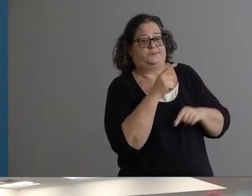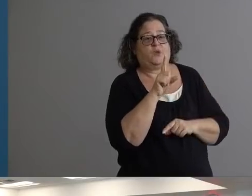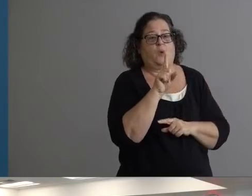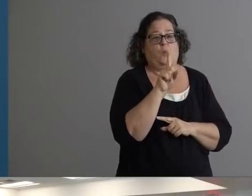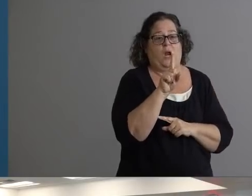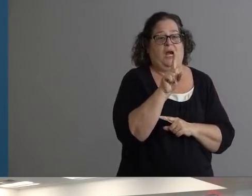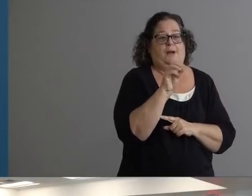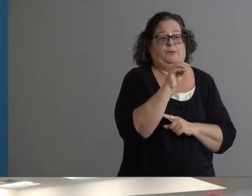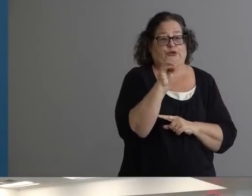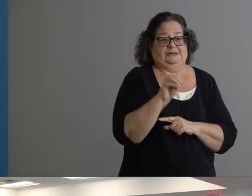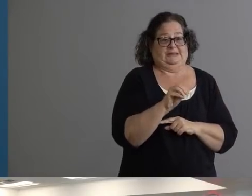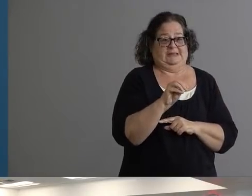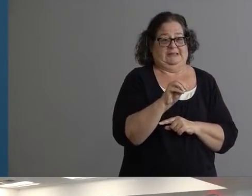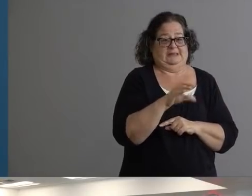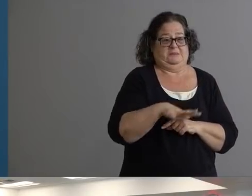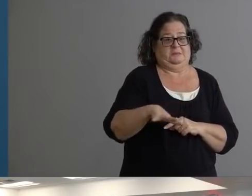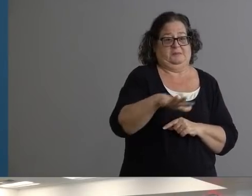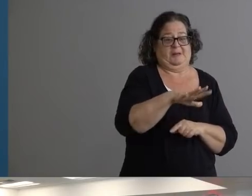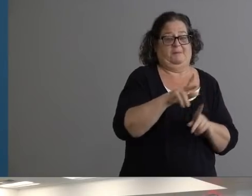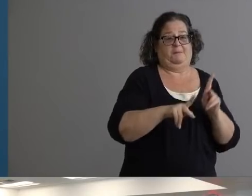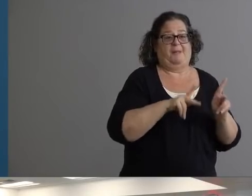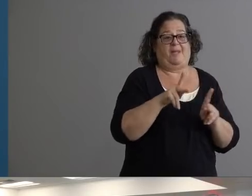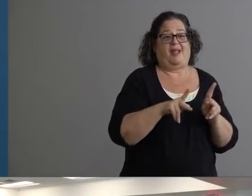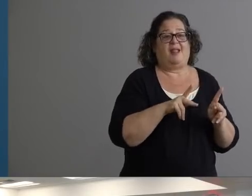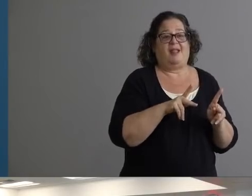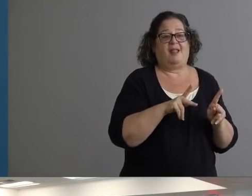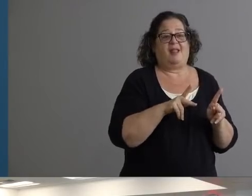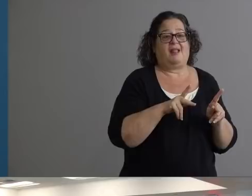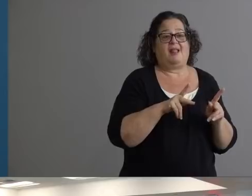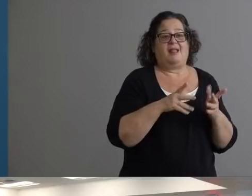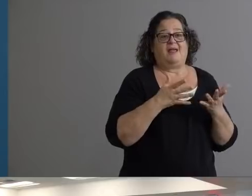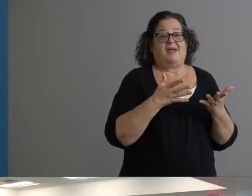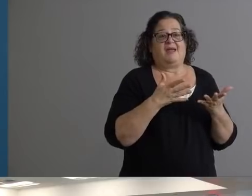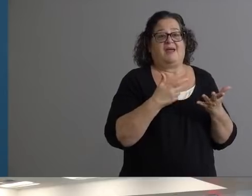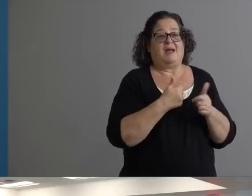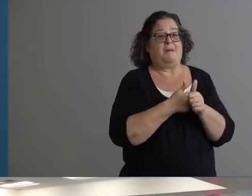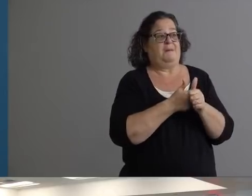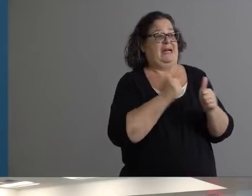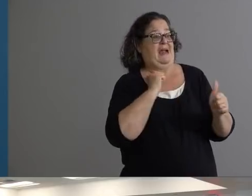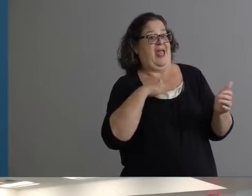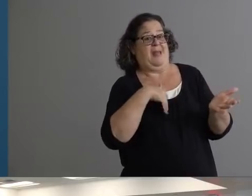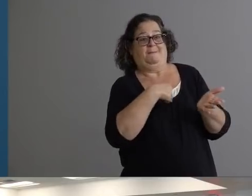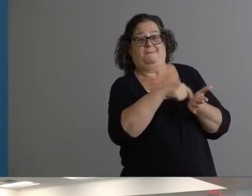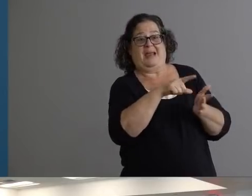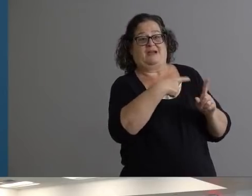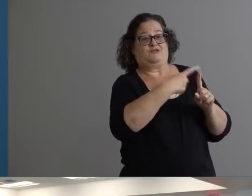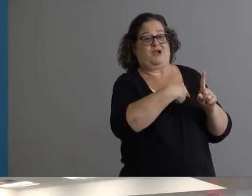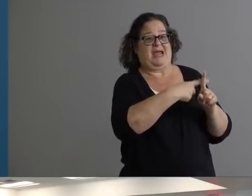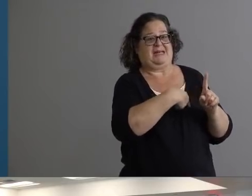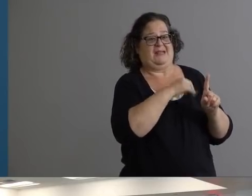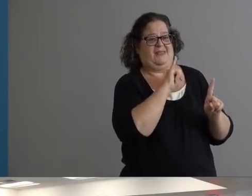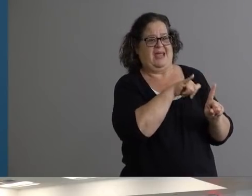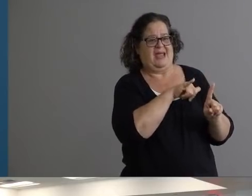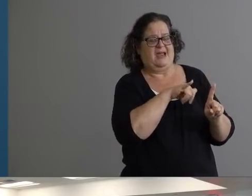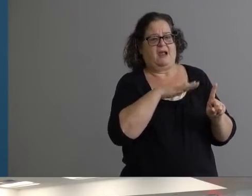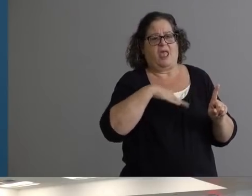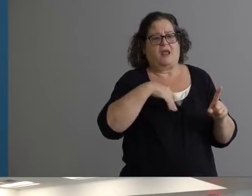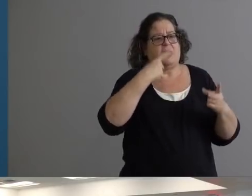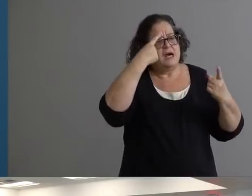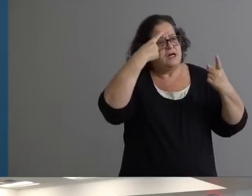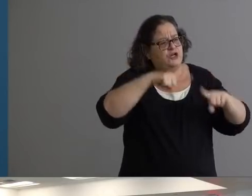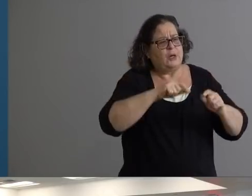haven't worked out a situation with their landlord. So we don't want to see anybody evicted. People that have been